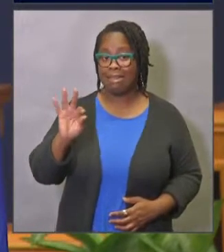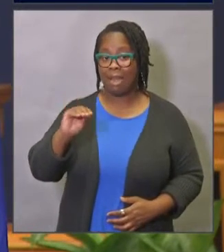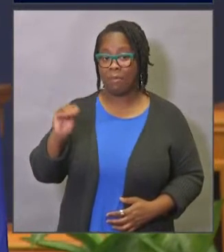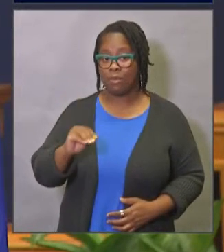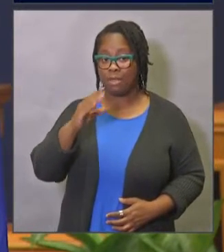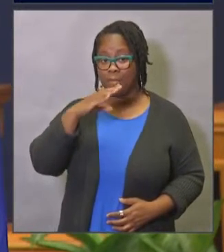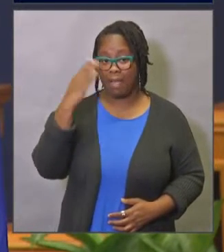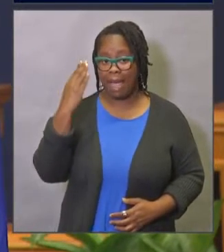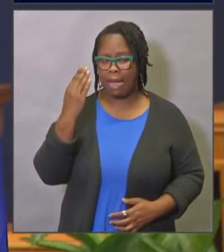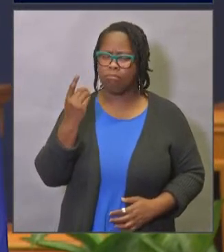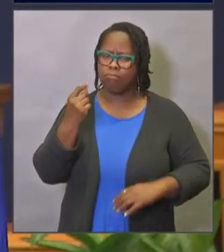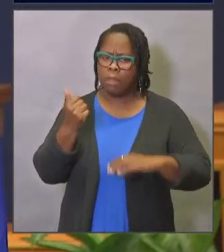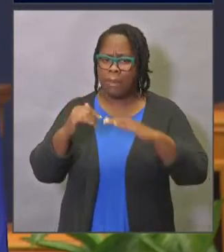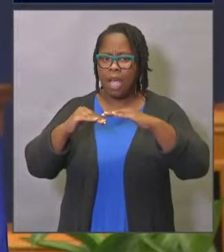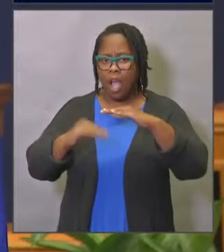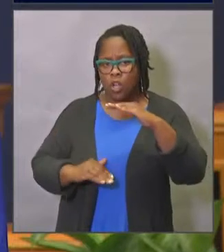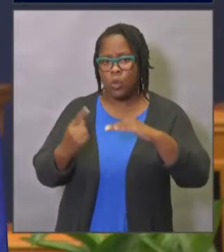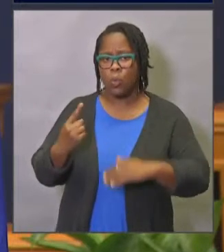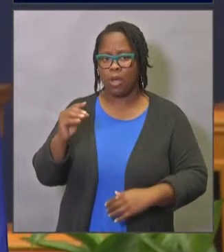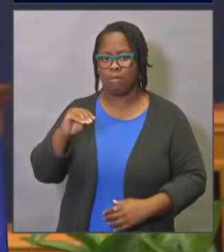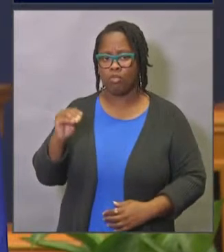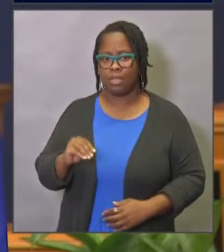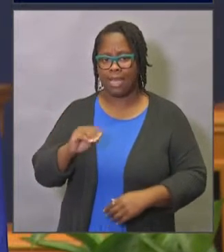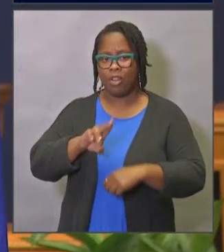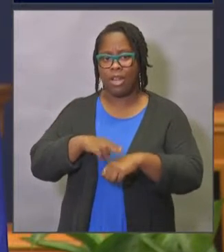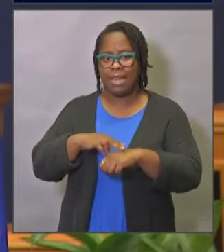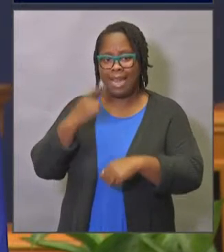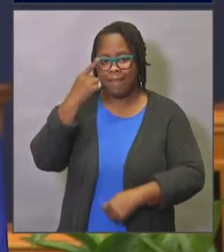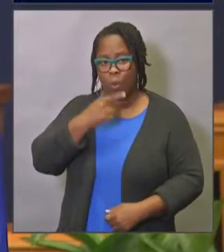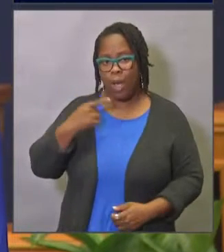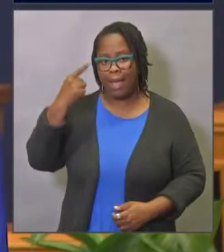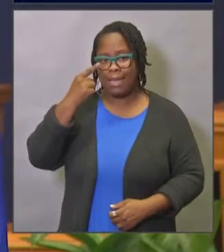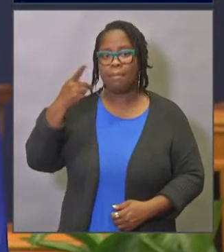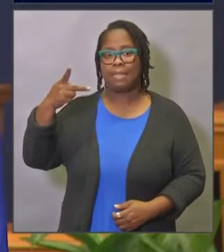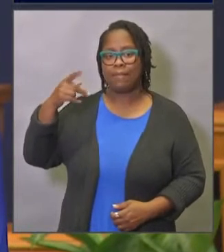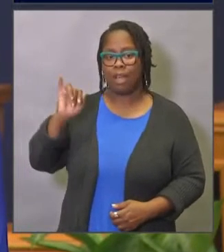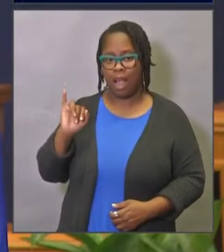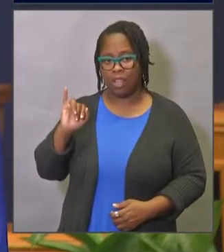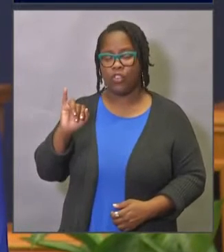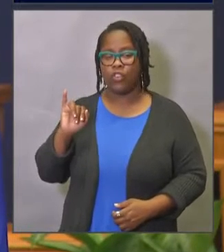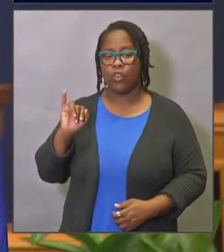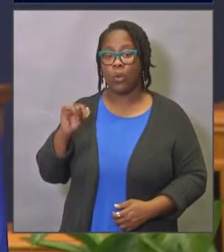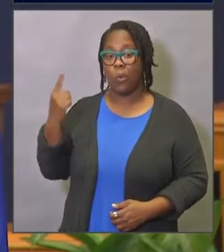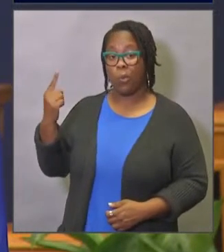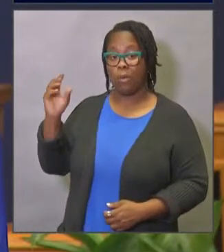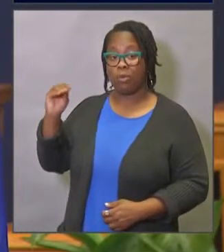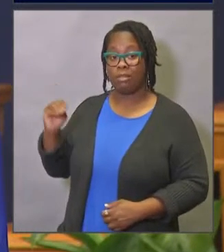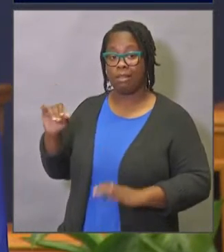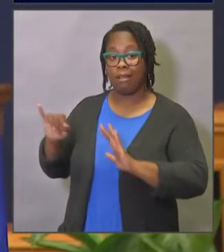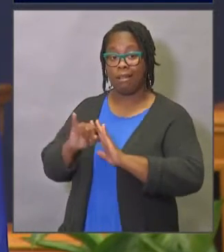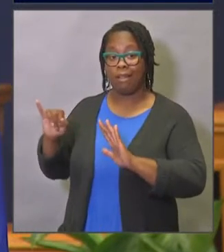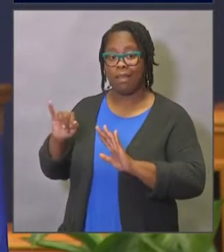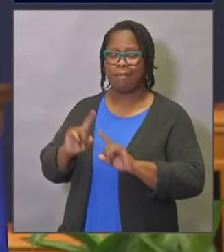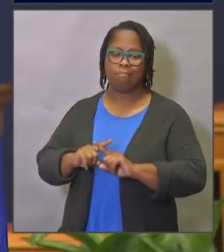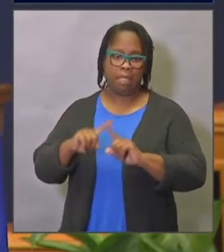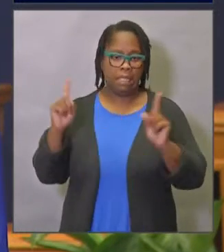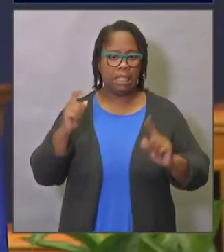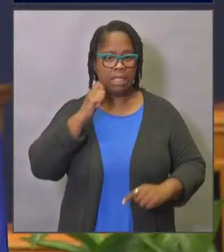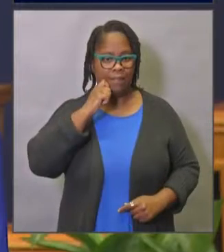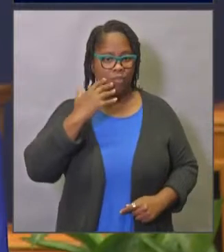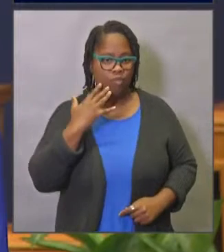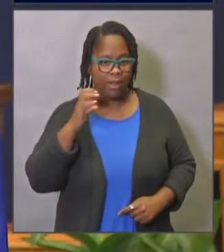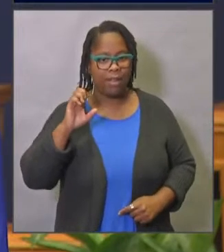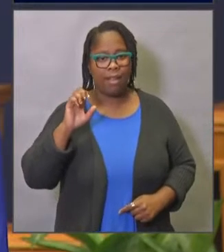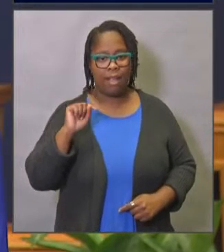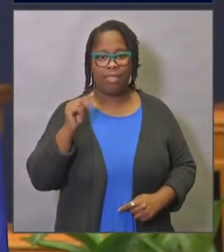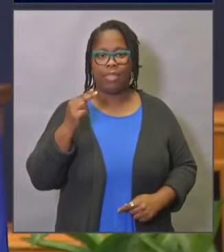Black, slightly less than 1% are Native Hawaiian or Pacific Islander, and 1% identified with another race or